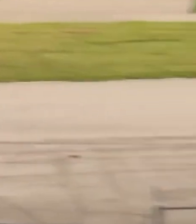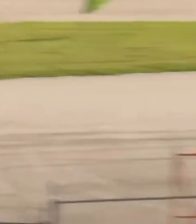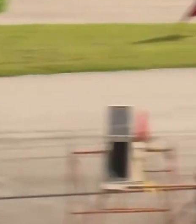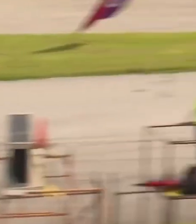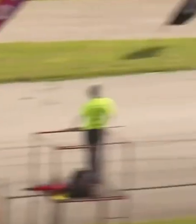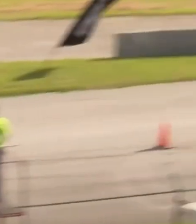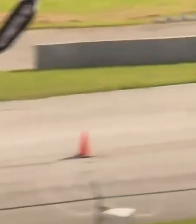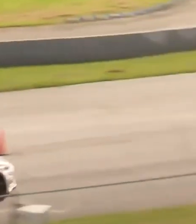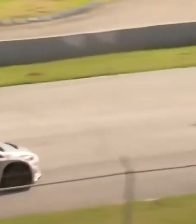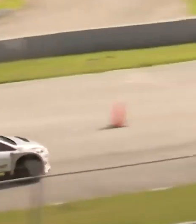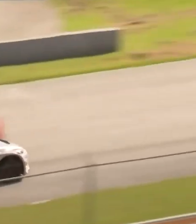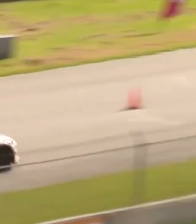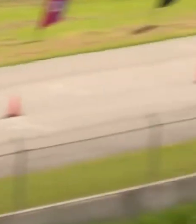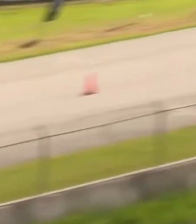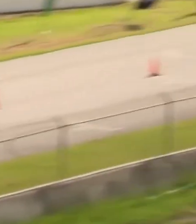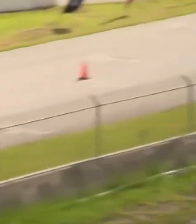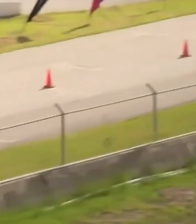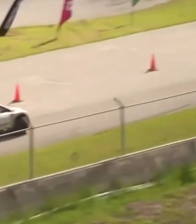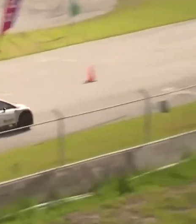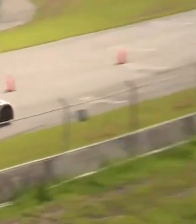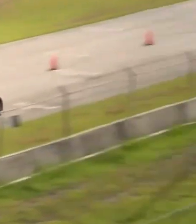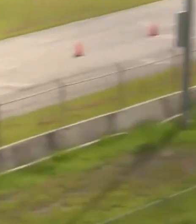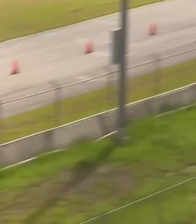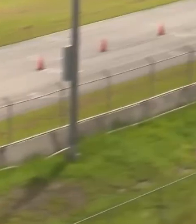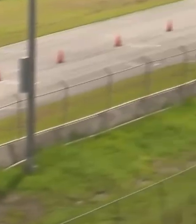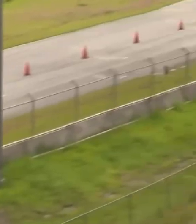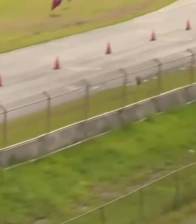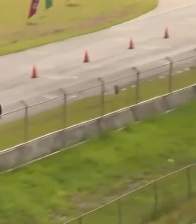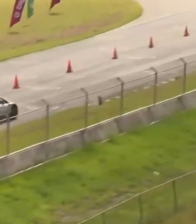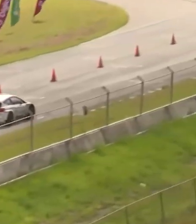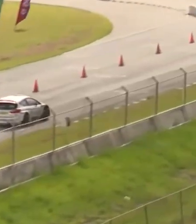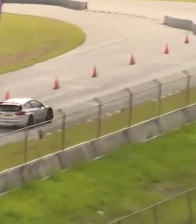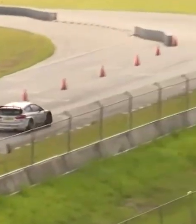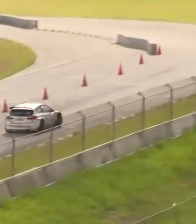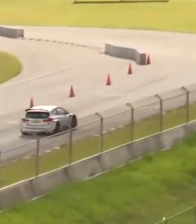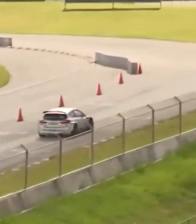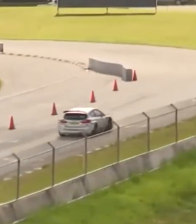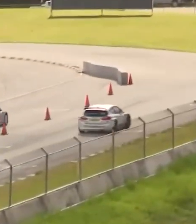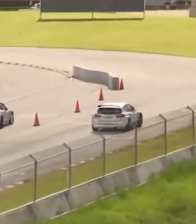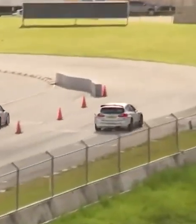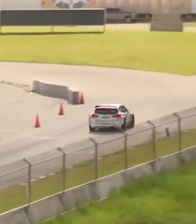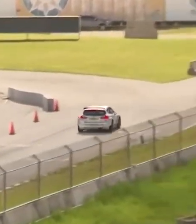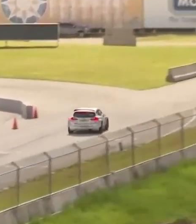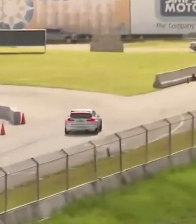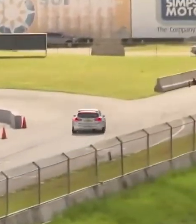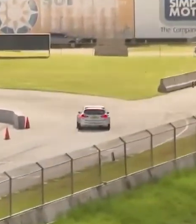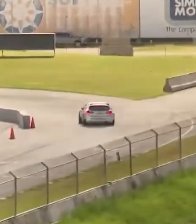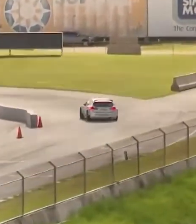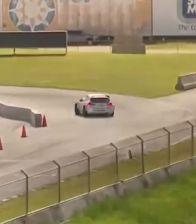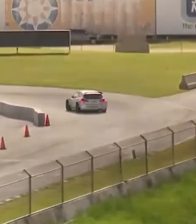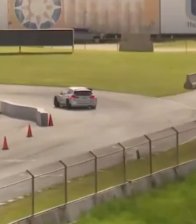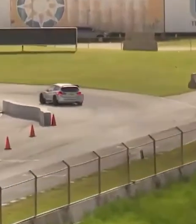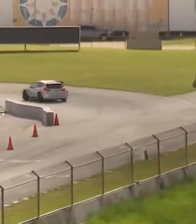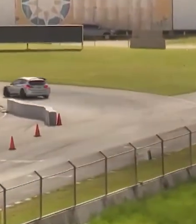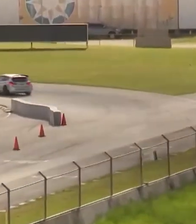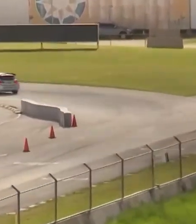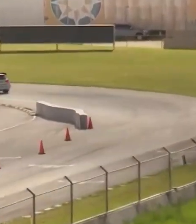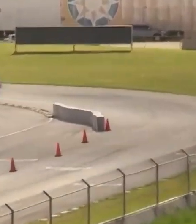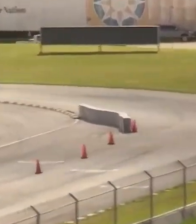finally, on our highlight reel, Jamaican Jeffrey Panton versus Rob Swan, closest to the screen, both driving Ford Fiesta